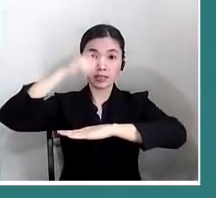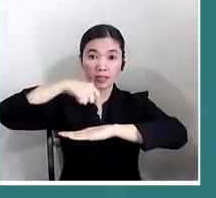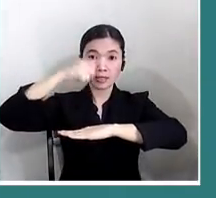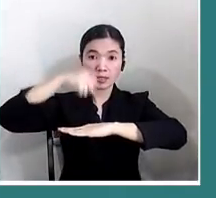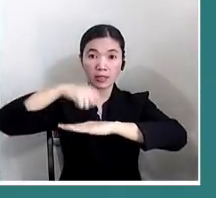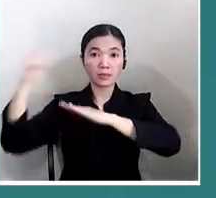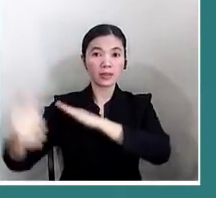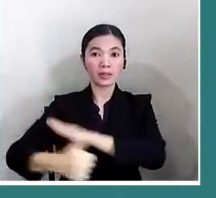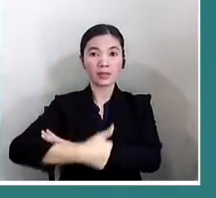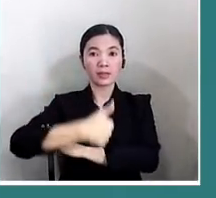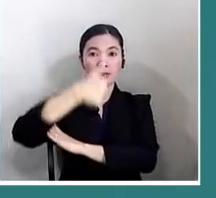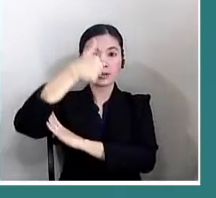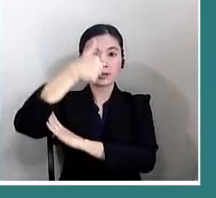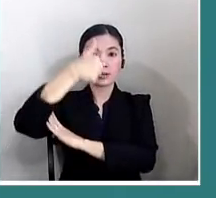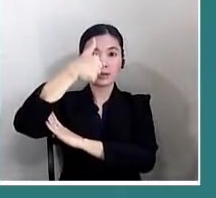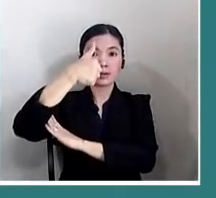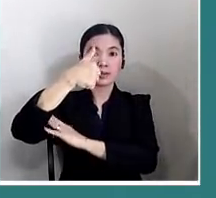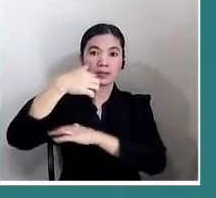prevail. The Lord